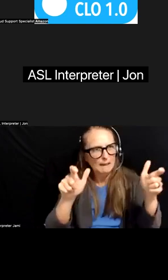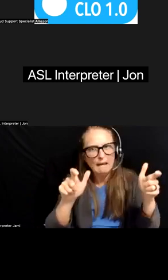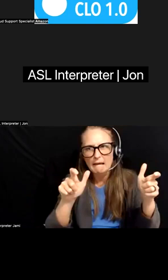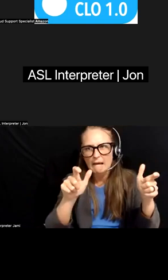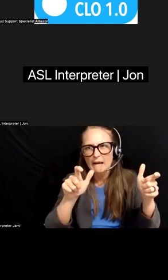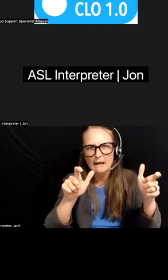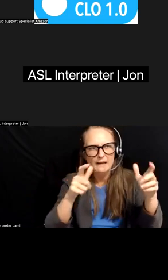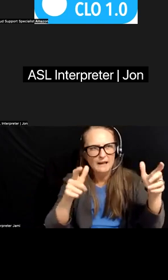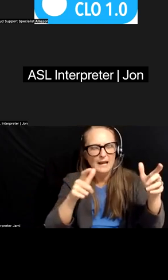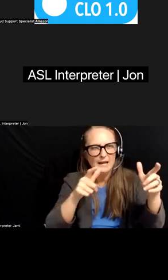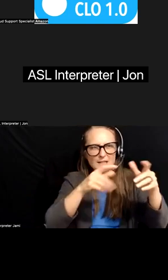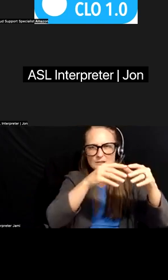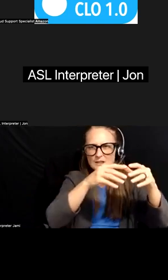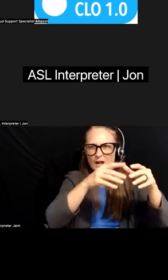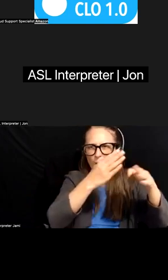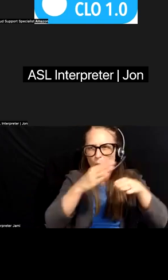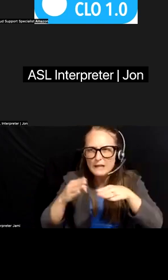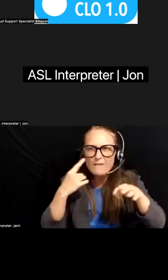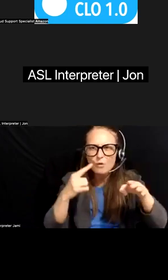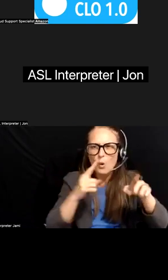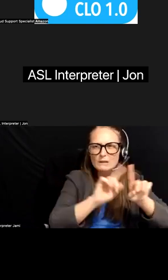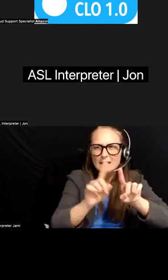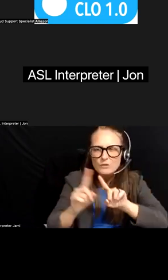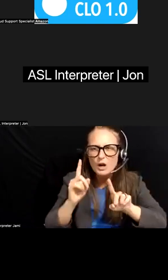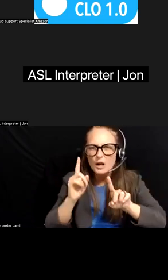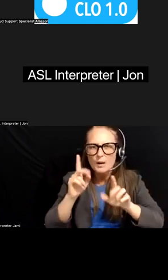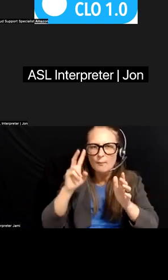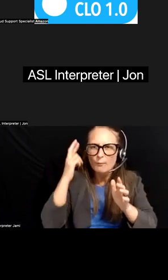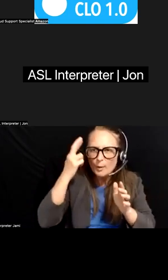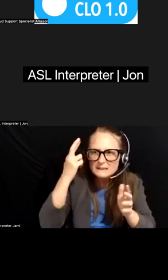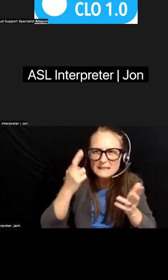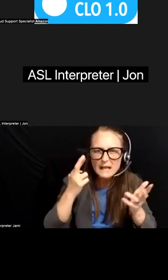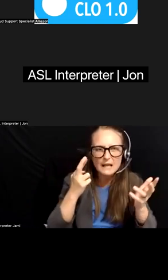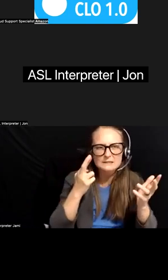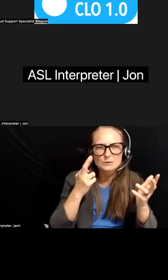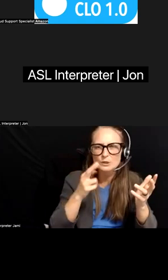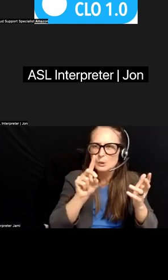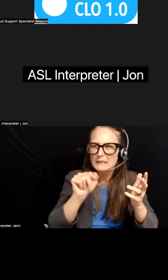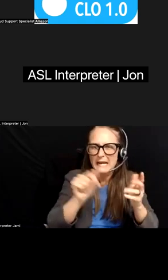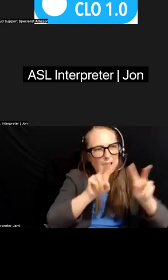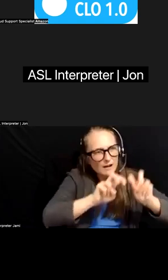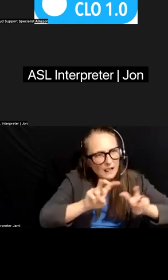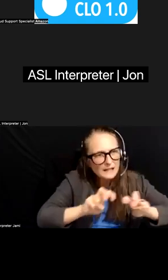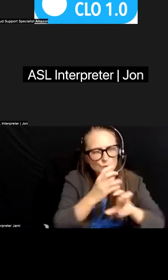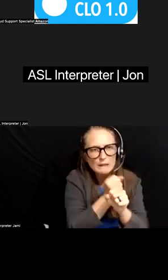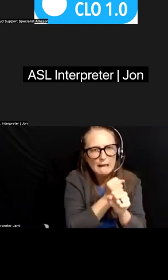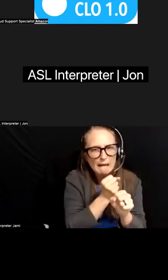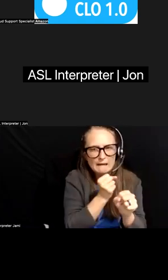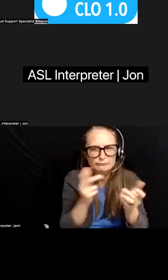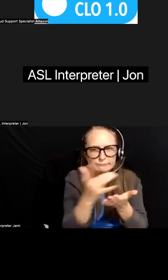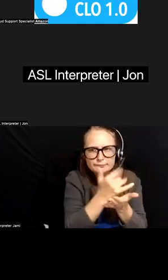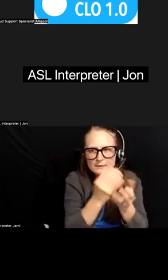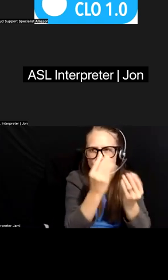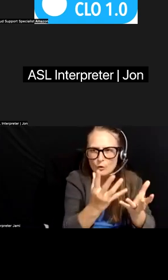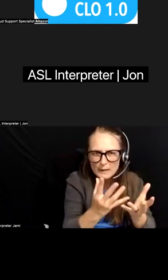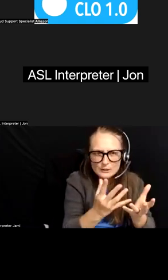different purposes. And we're doing these data analytics on it to get some information.